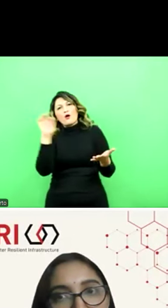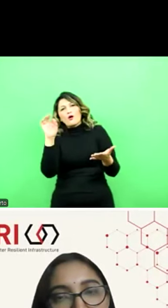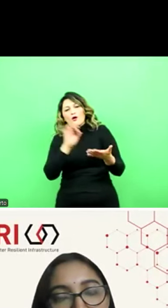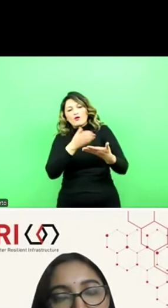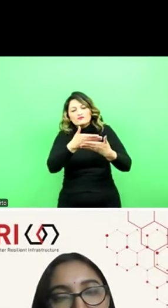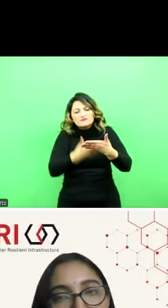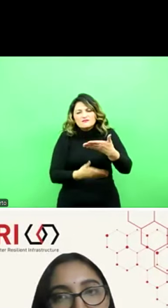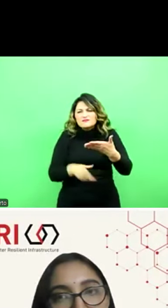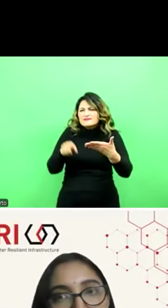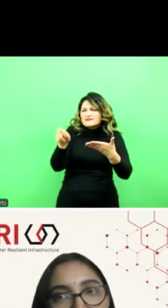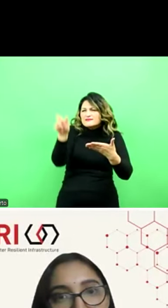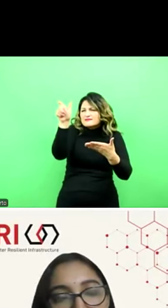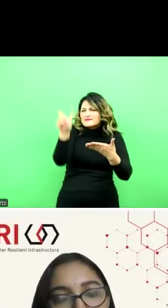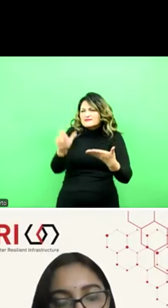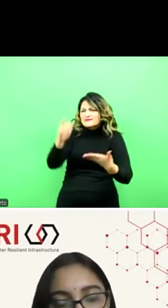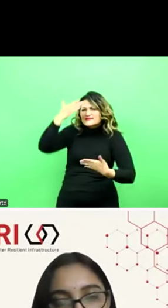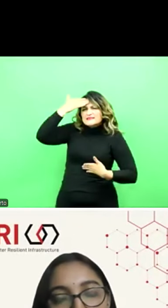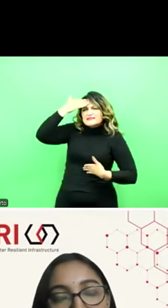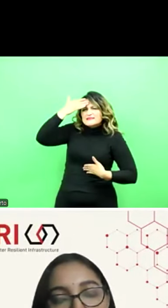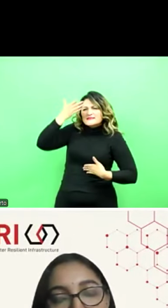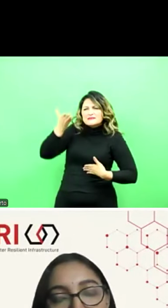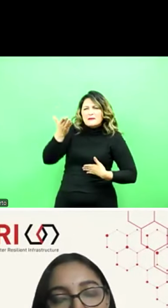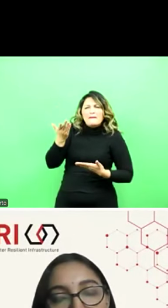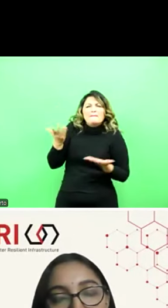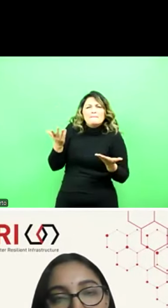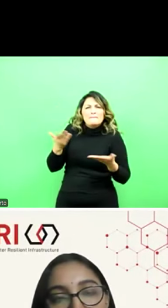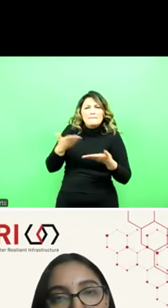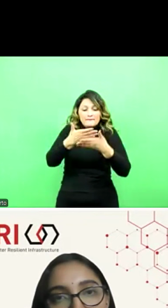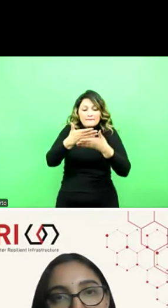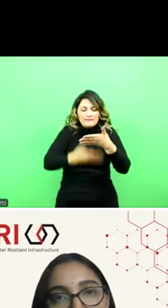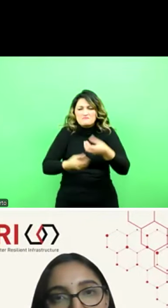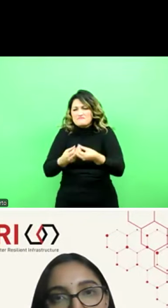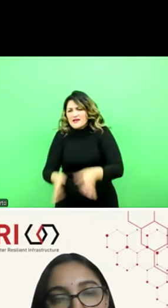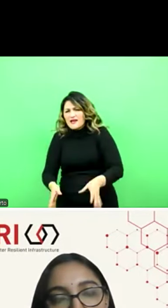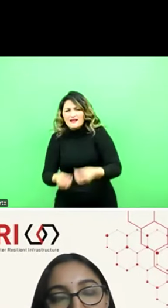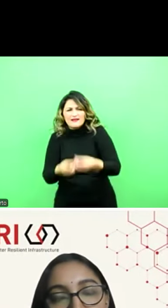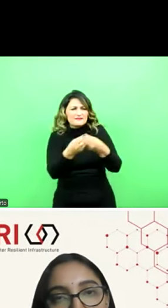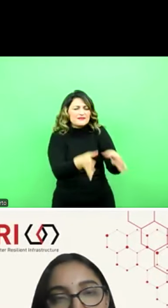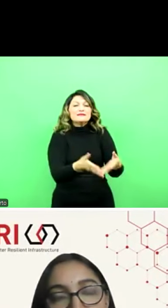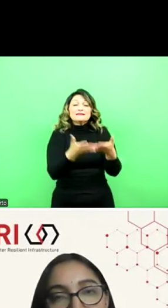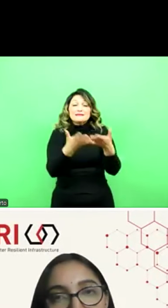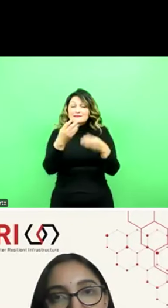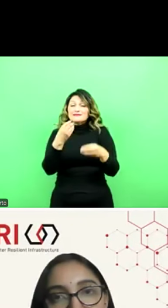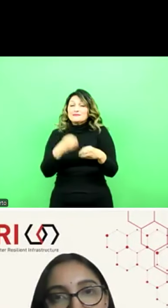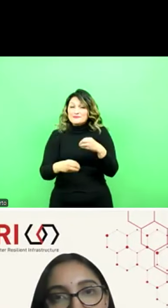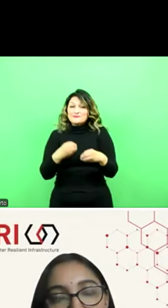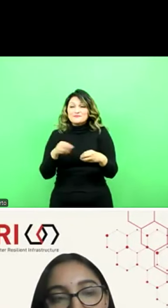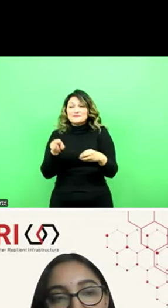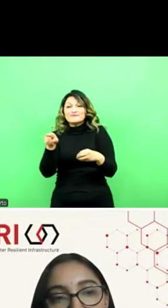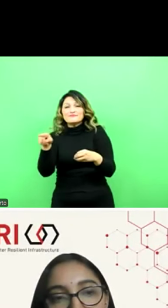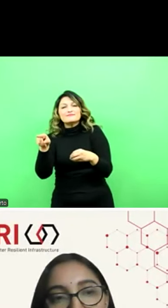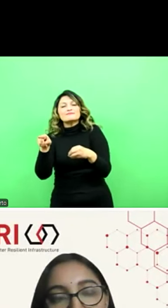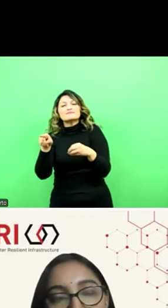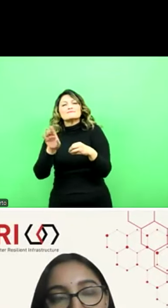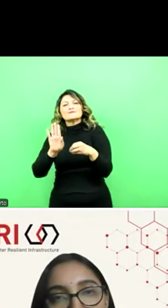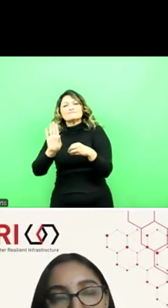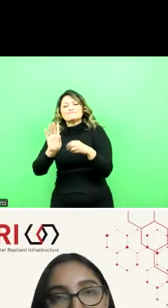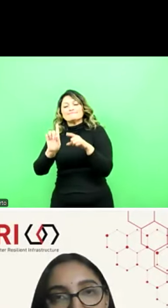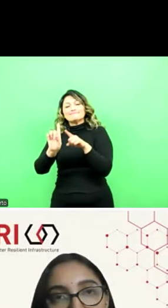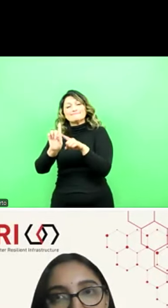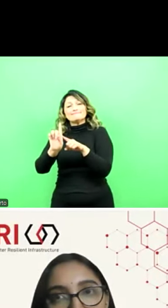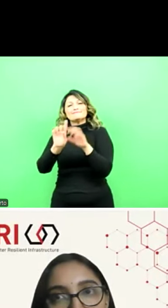livelihood scenarios, and they have less income. So it also affects their ability to afford the medical care. On the third level, when we see